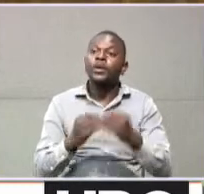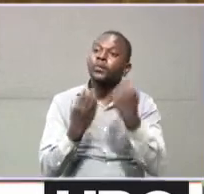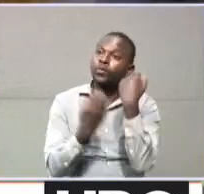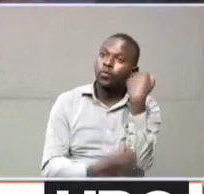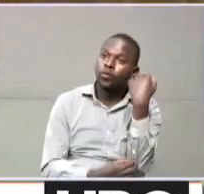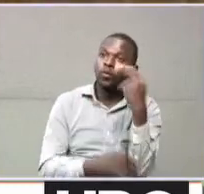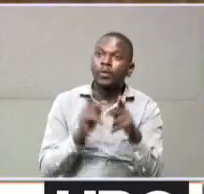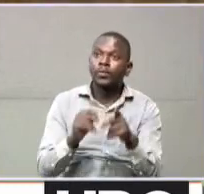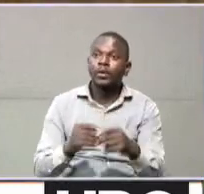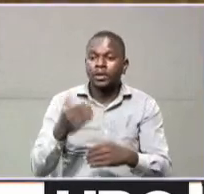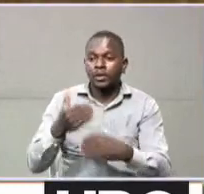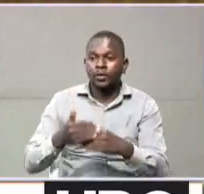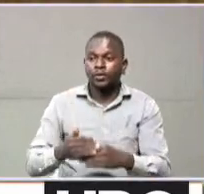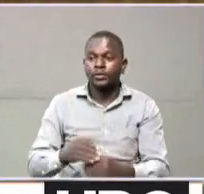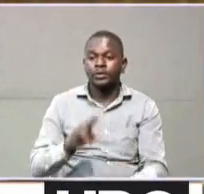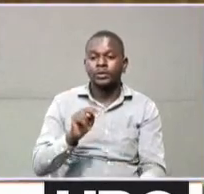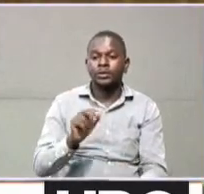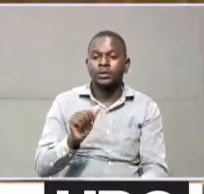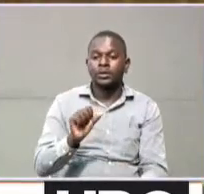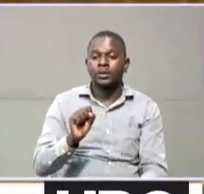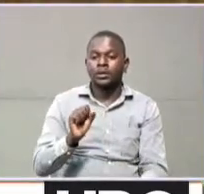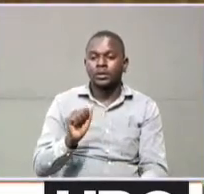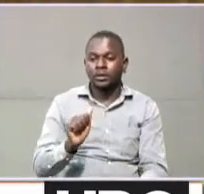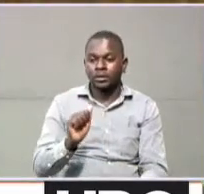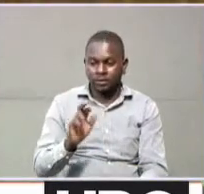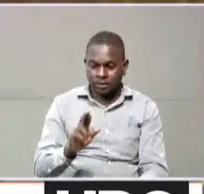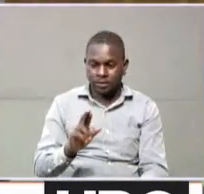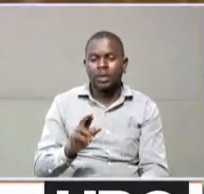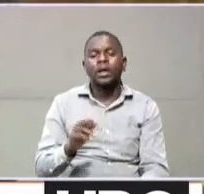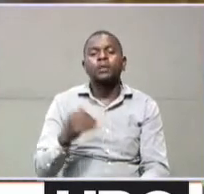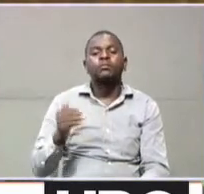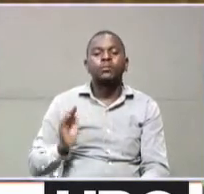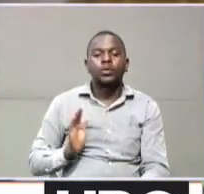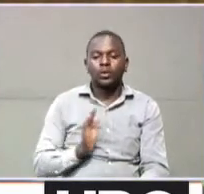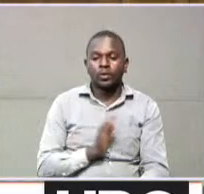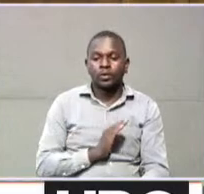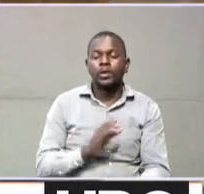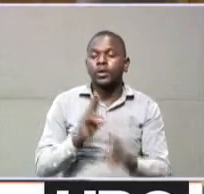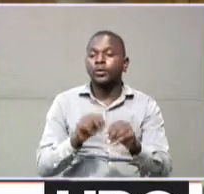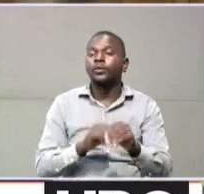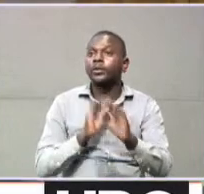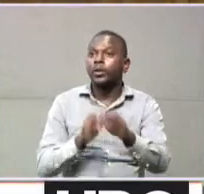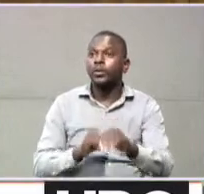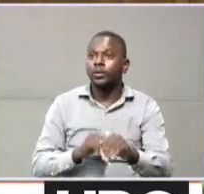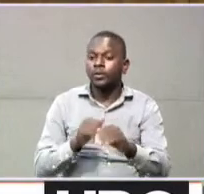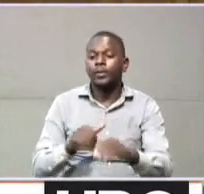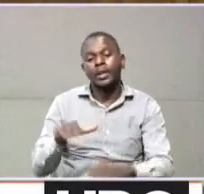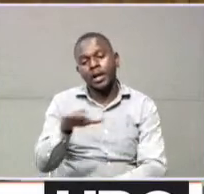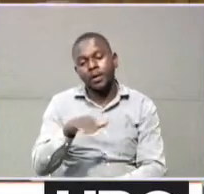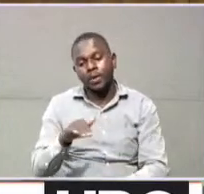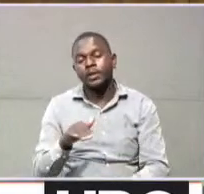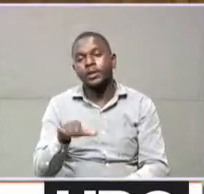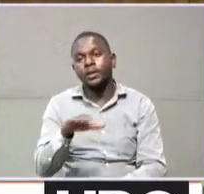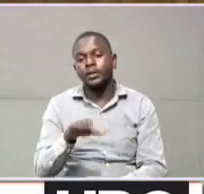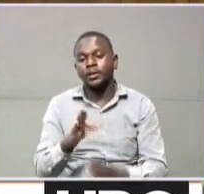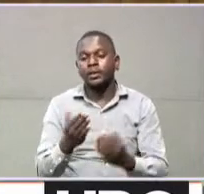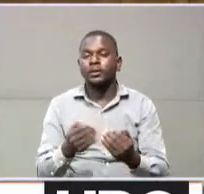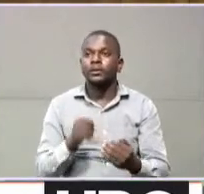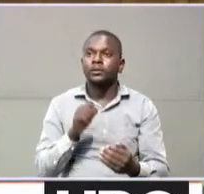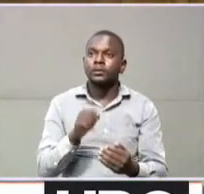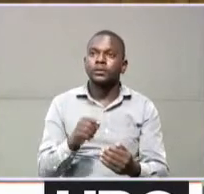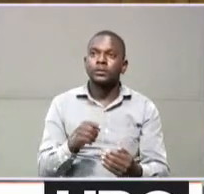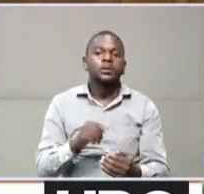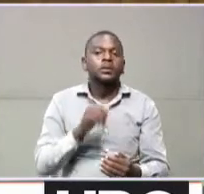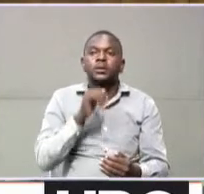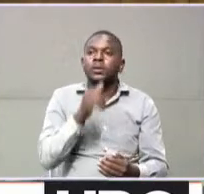here including nasa here how are you bringing them on the board those who are not in agriculture but they are in urban areas but they they